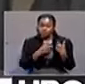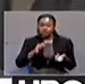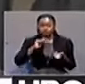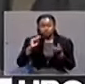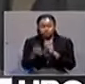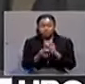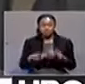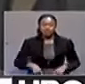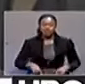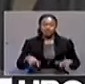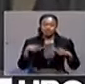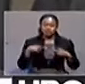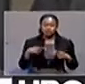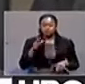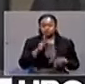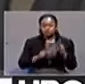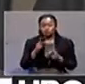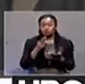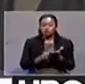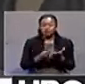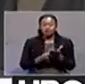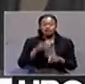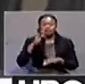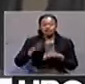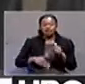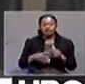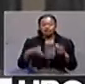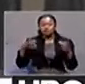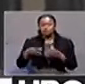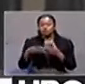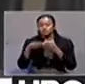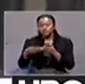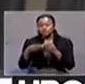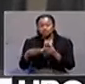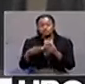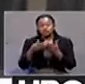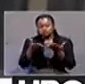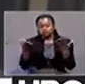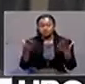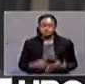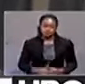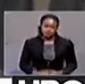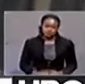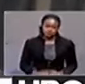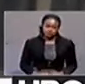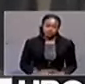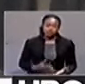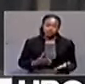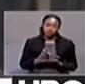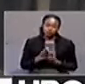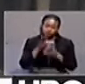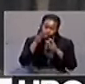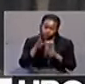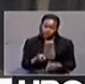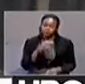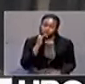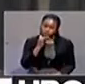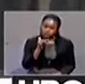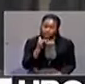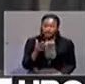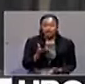lives of Ugandans more than us, the leaders that have that task. Right Honourable Speaker, wherever you